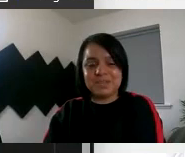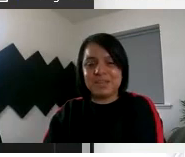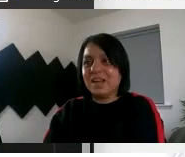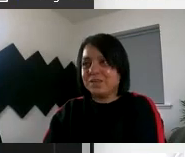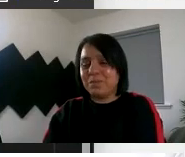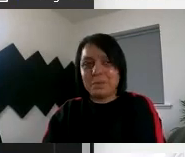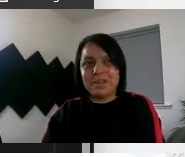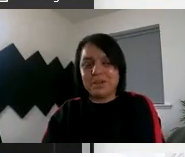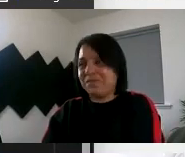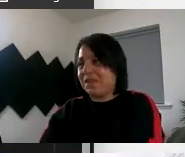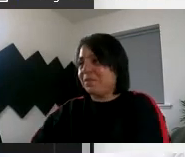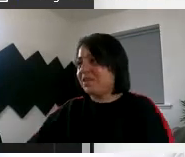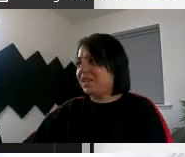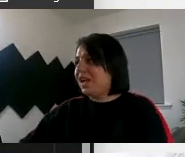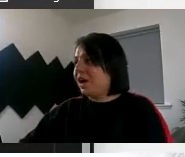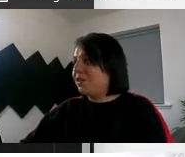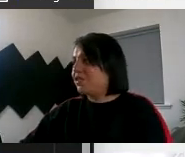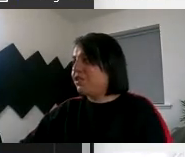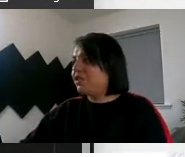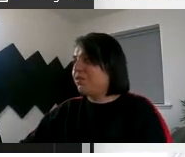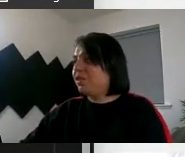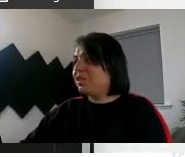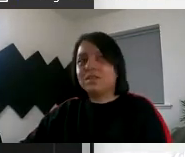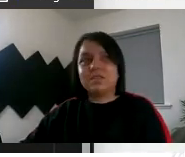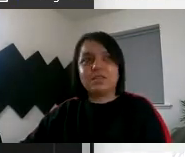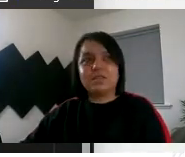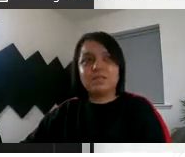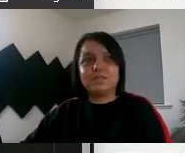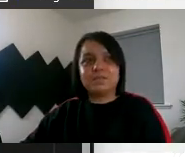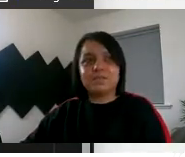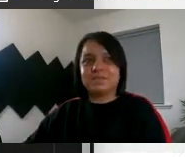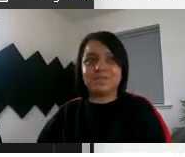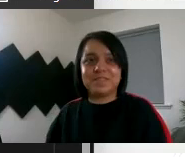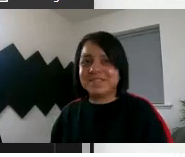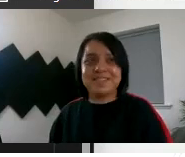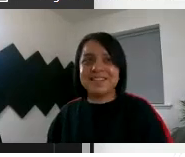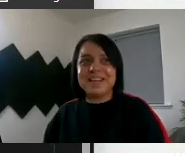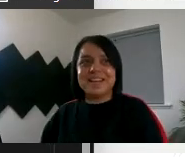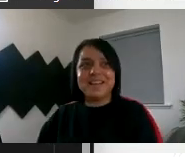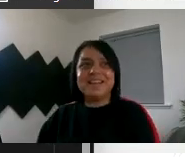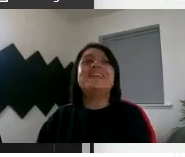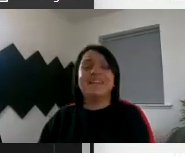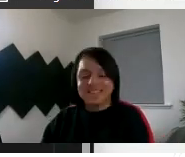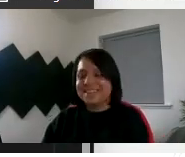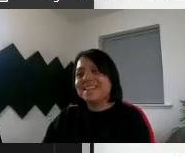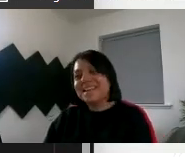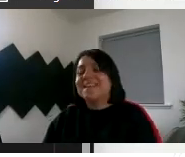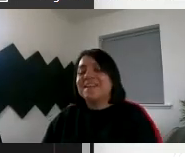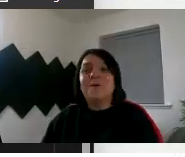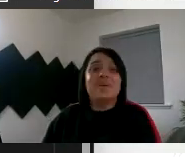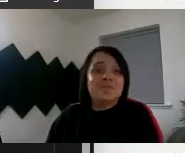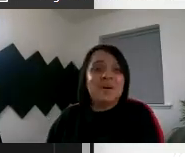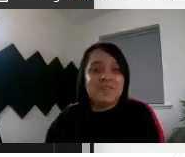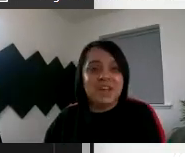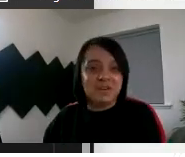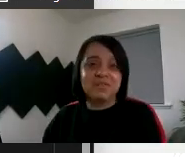Sports. So it'll be a big shop for them, guys. I'm going to show you some. They don't buy it from JD Sport. They just steal it from JD Sport.